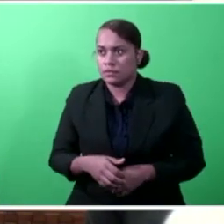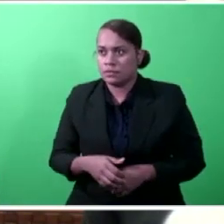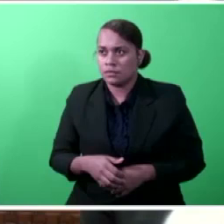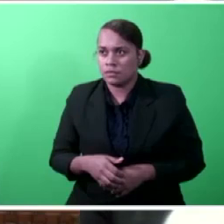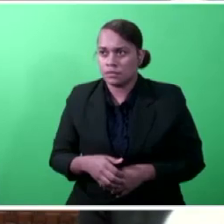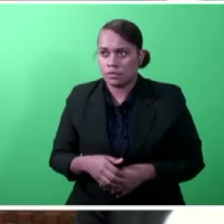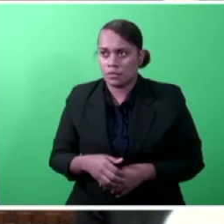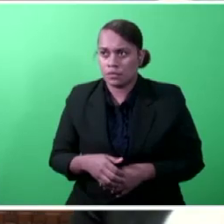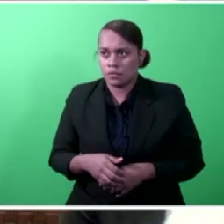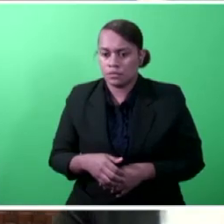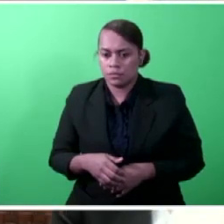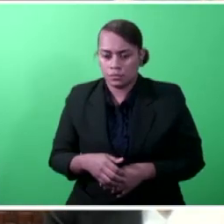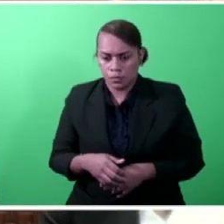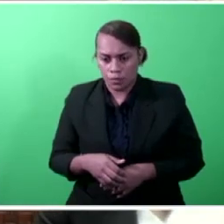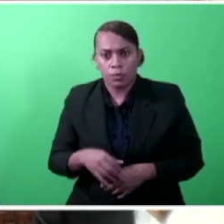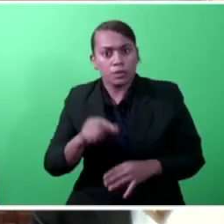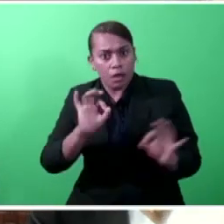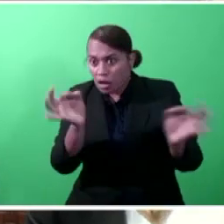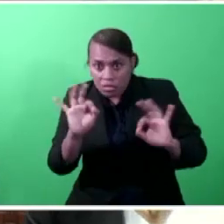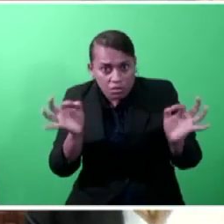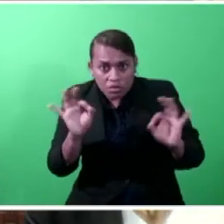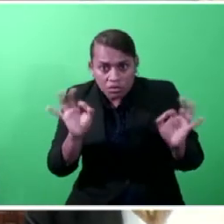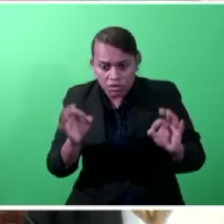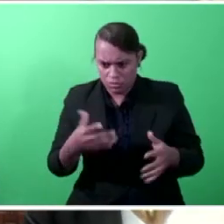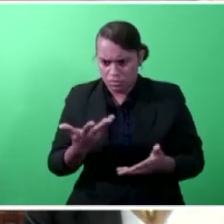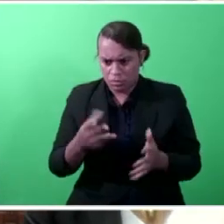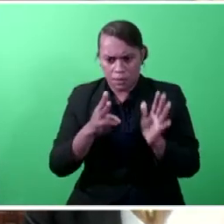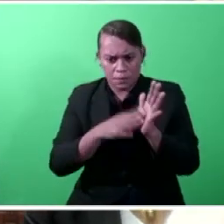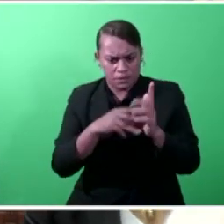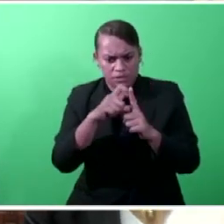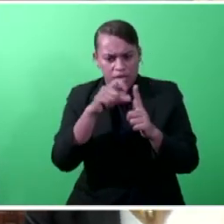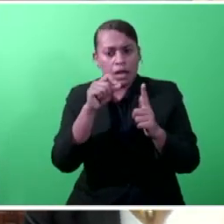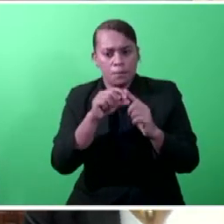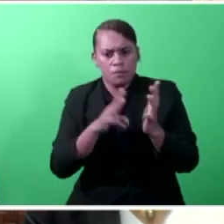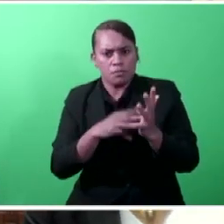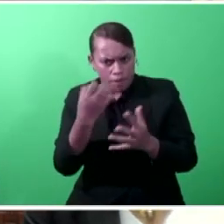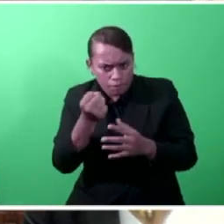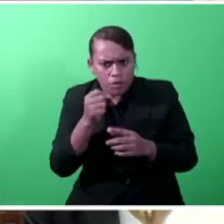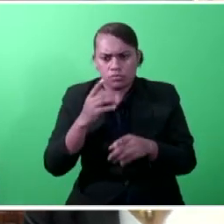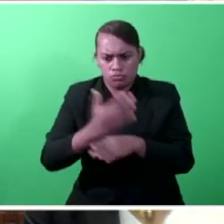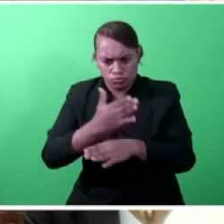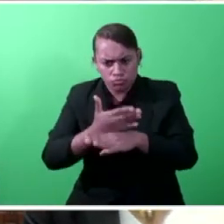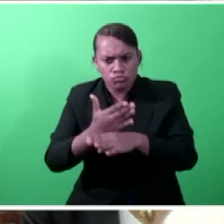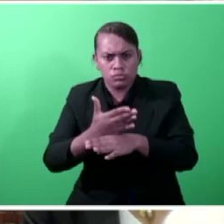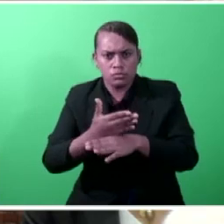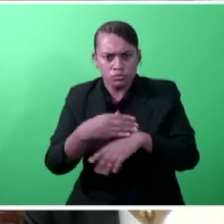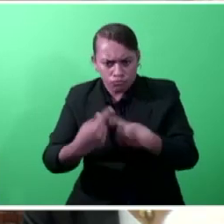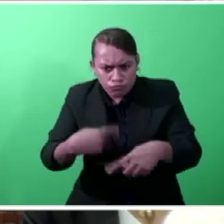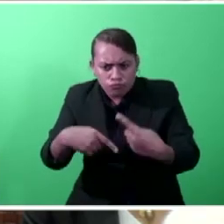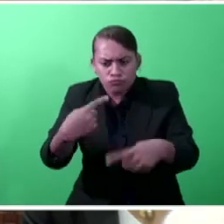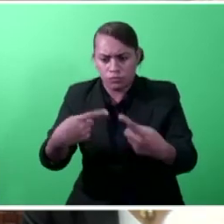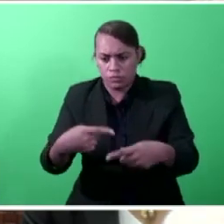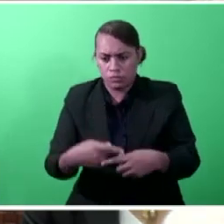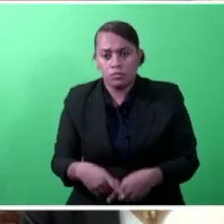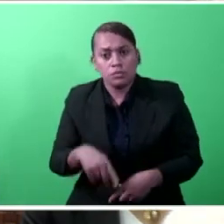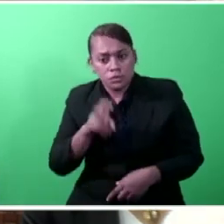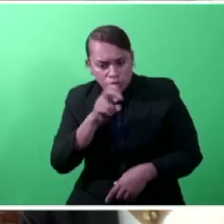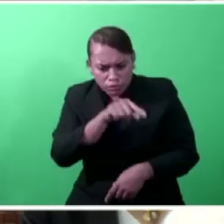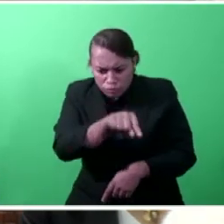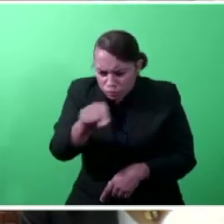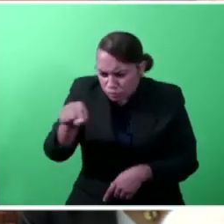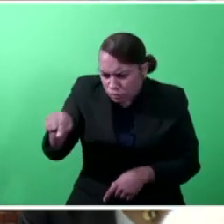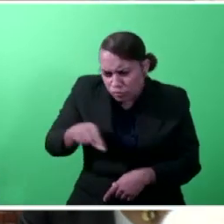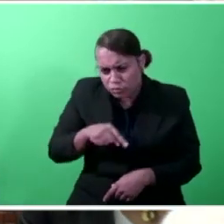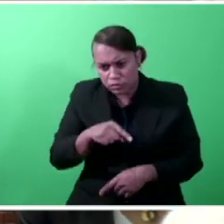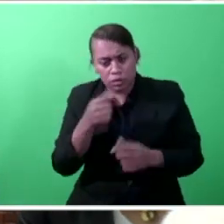we don't have disasters, NDMO conducts working in an emergency operations center training with support from